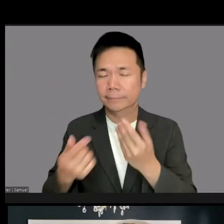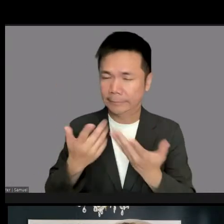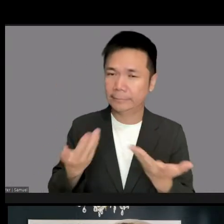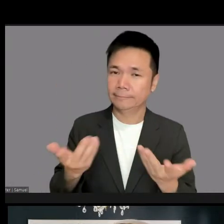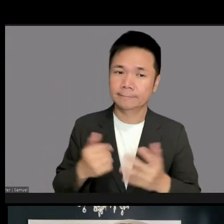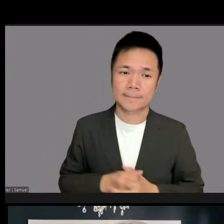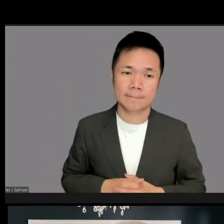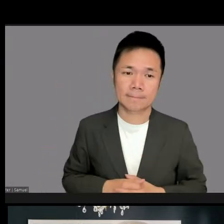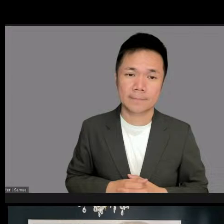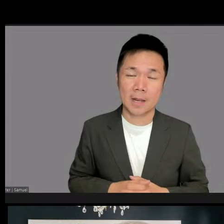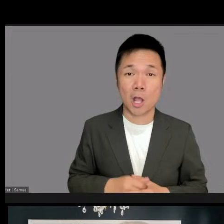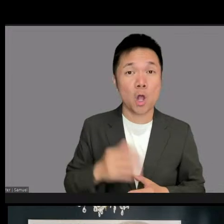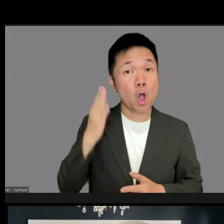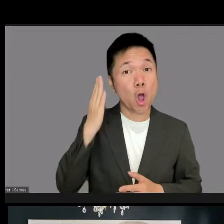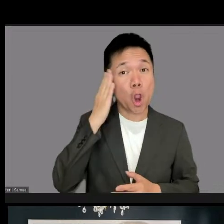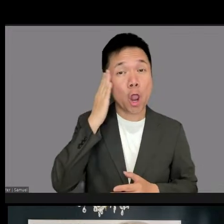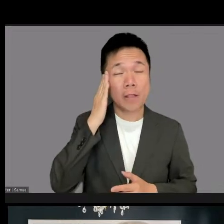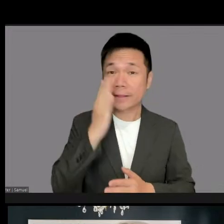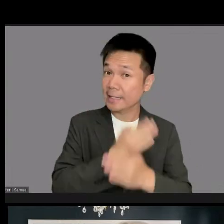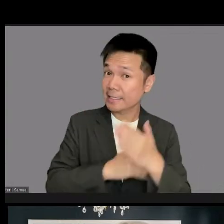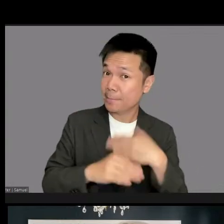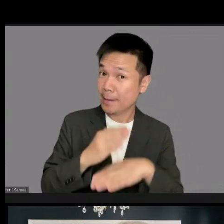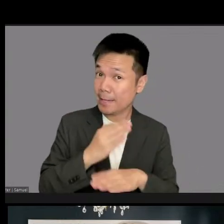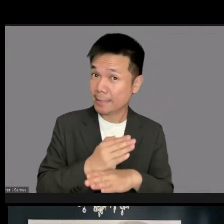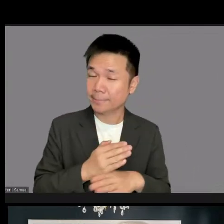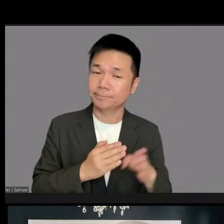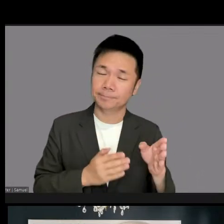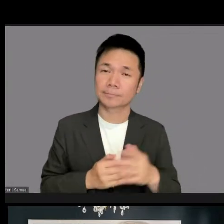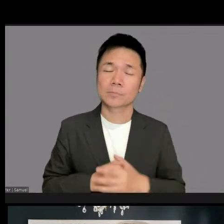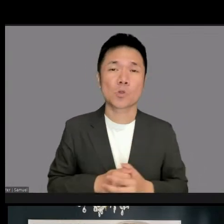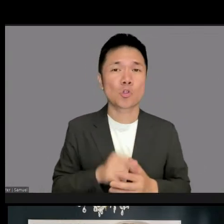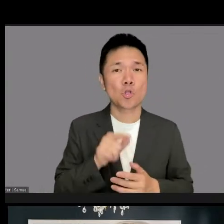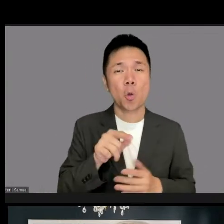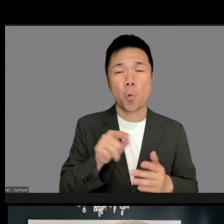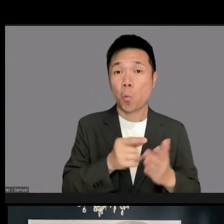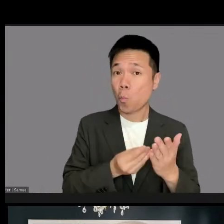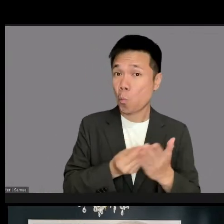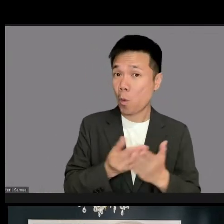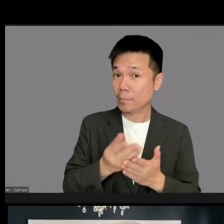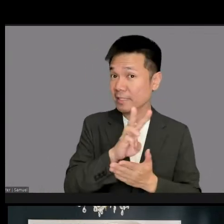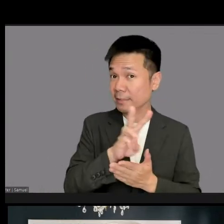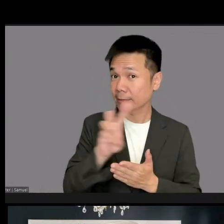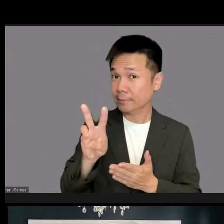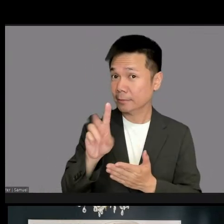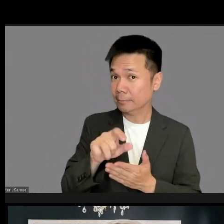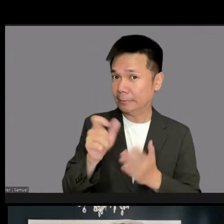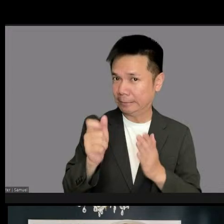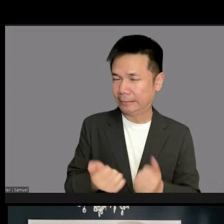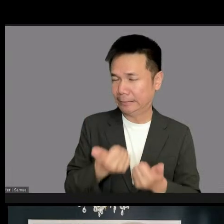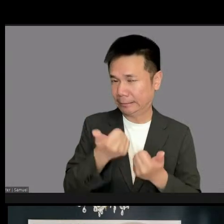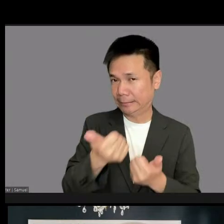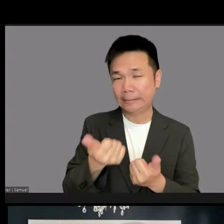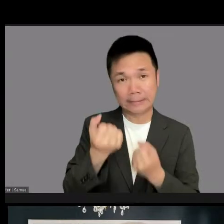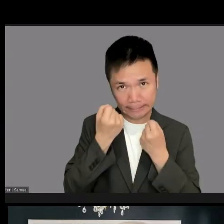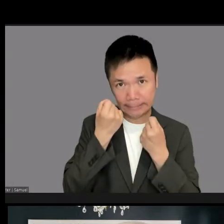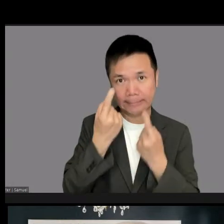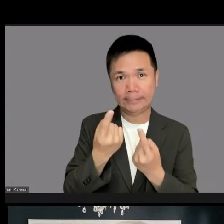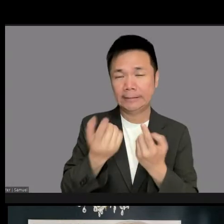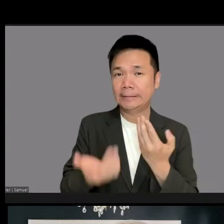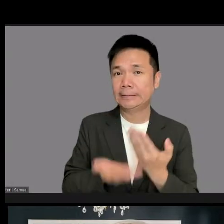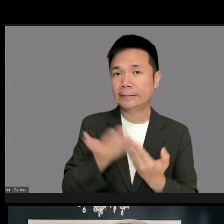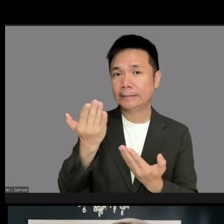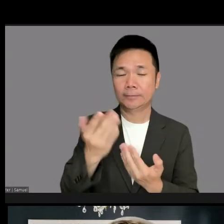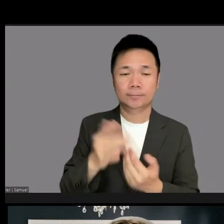with cognitive disabilities, you want to ensure that your website information is understandable. And that goes back